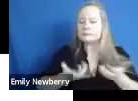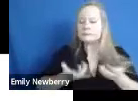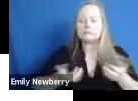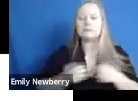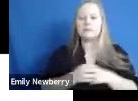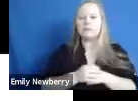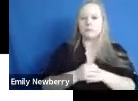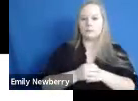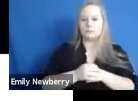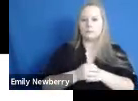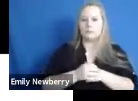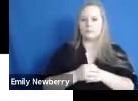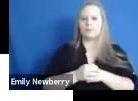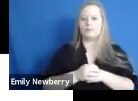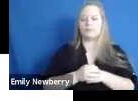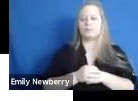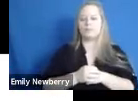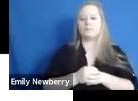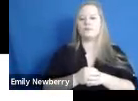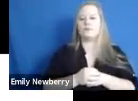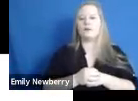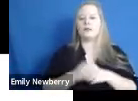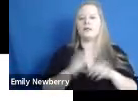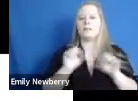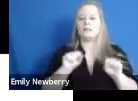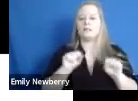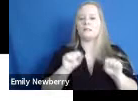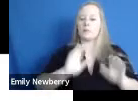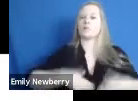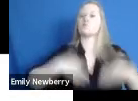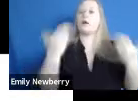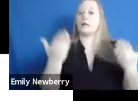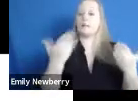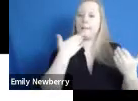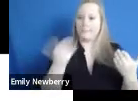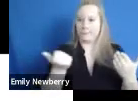being able to give some recommendations on that,